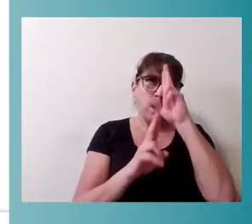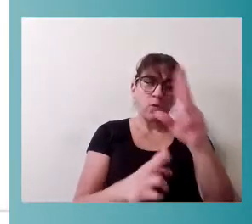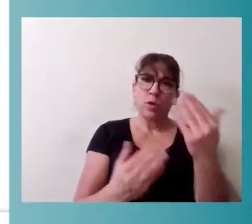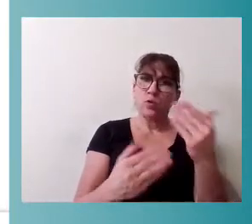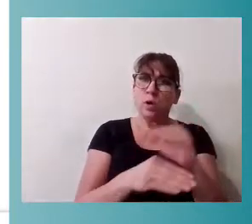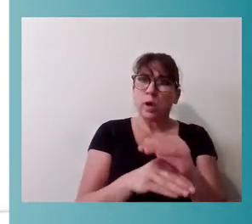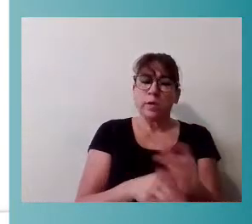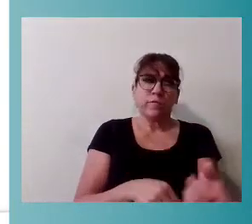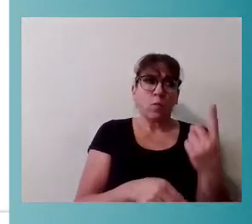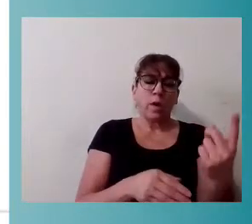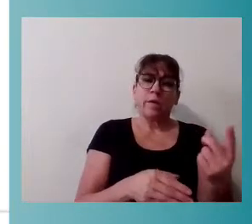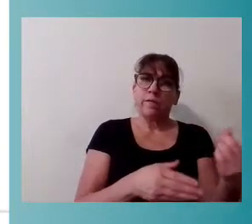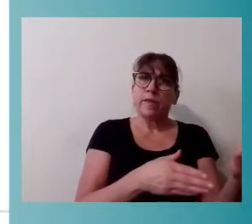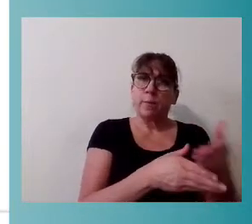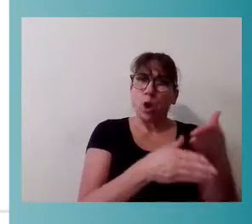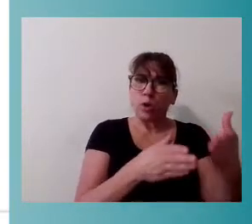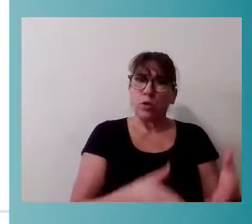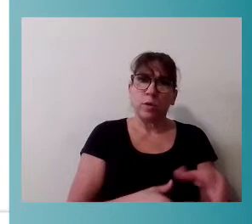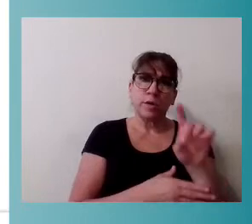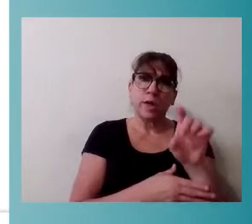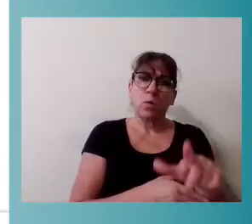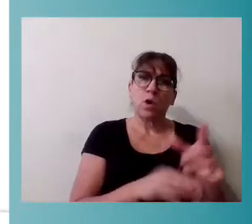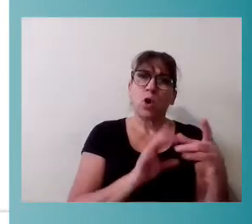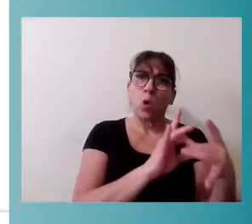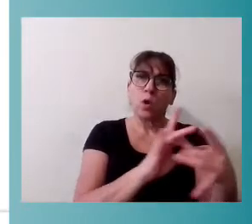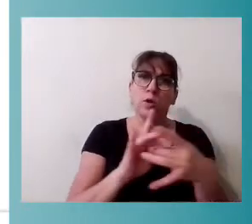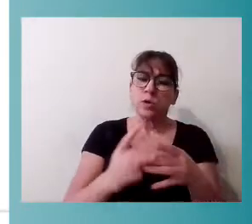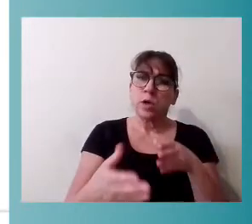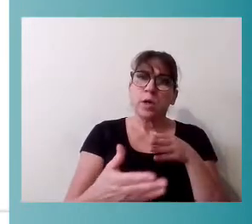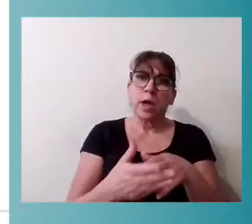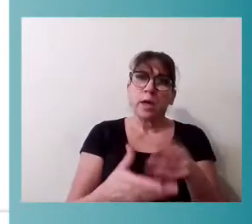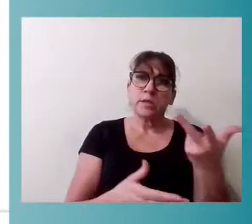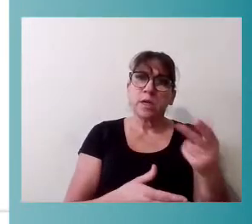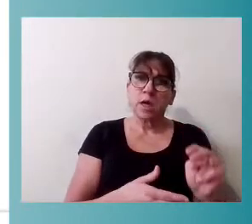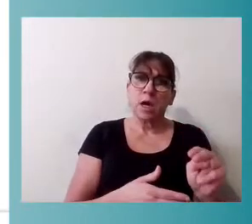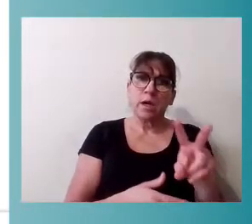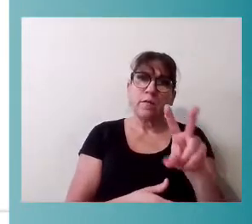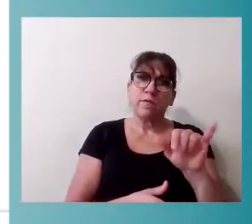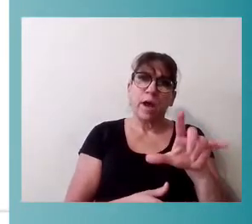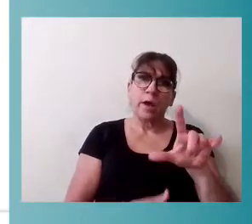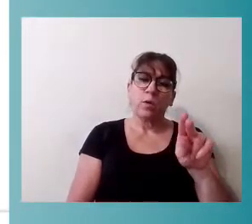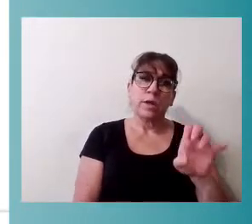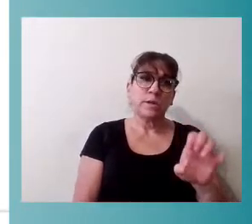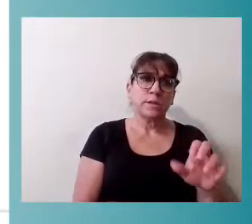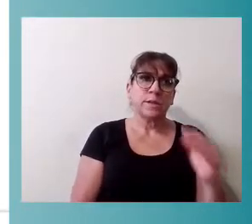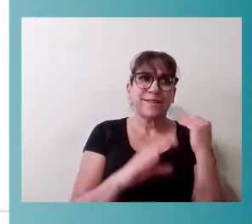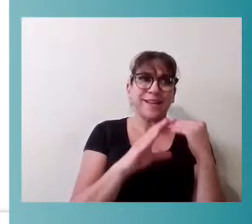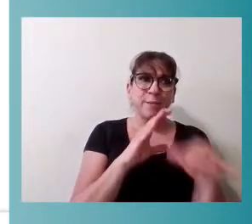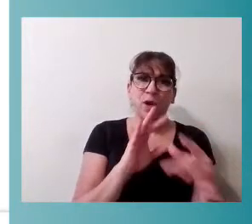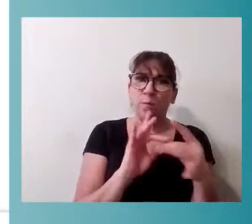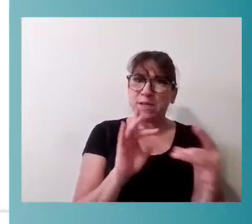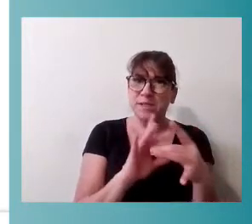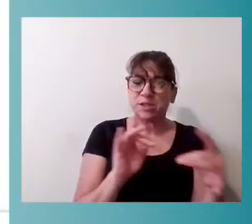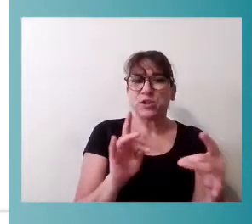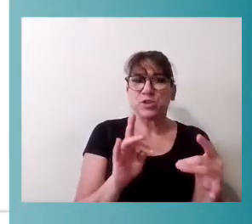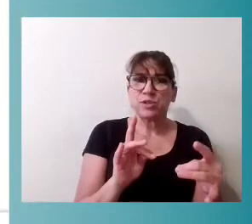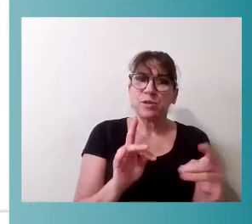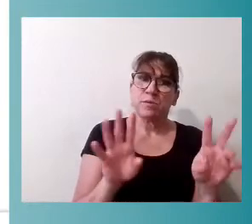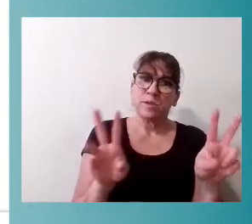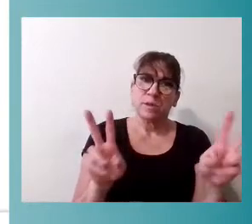from one of our partners, the Delaware Coalition Against Gun Violence. The email message went a little something like